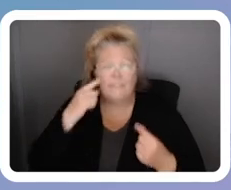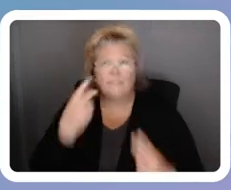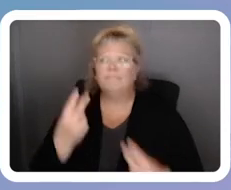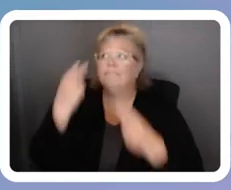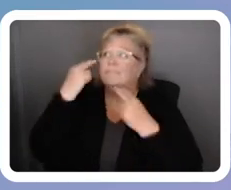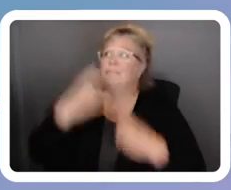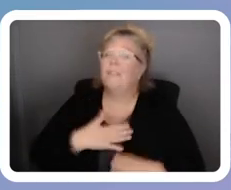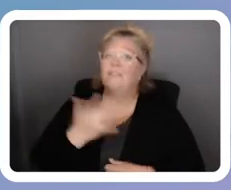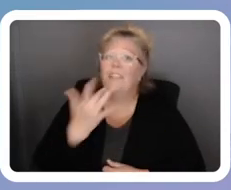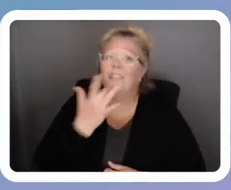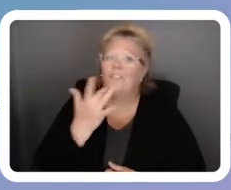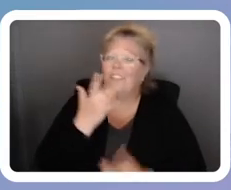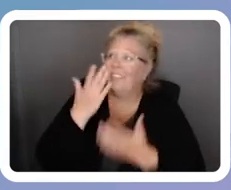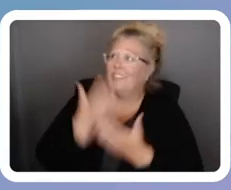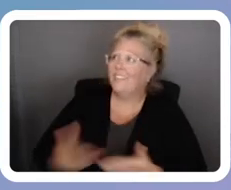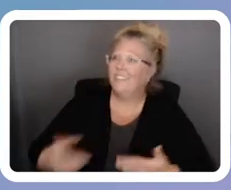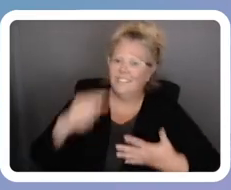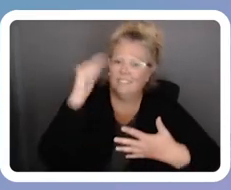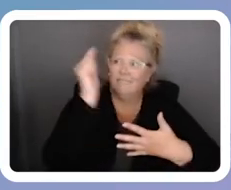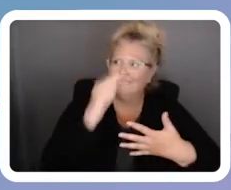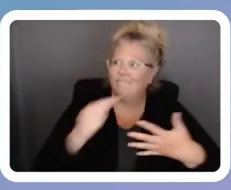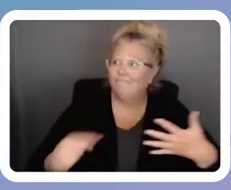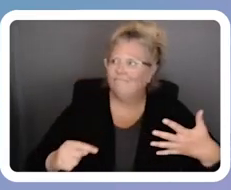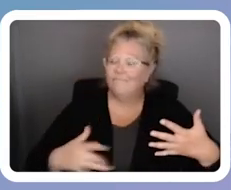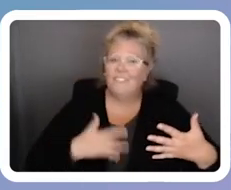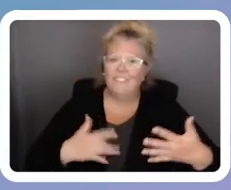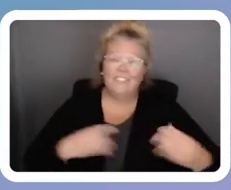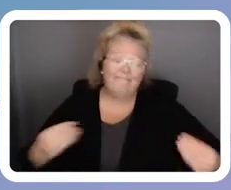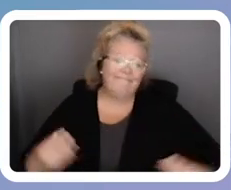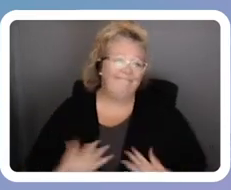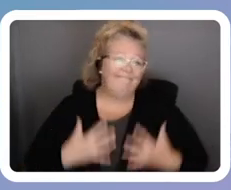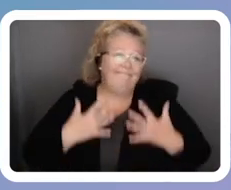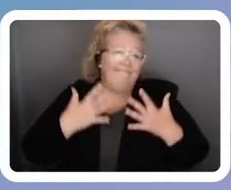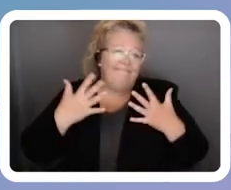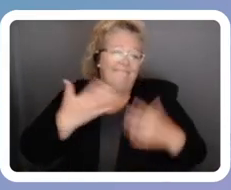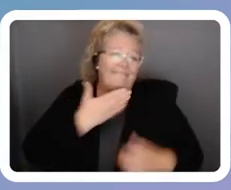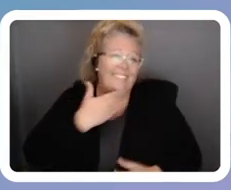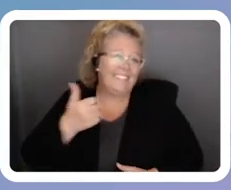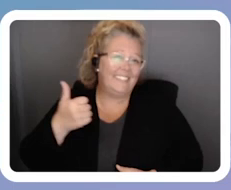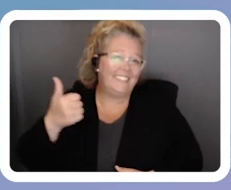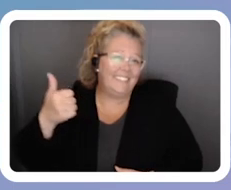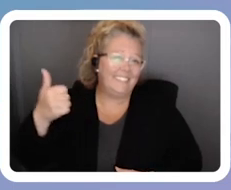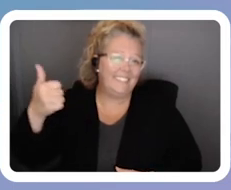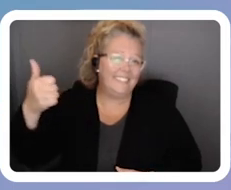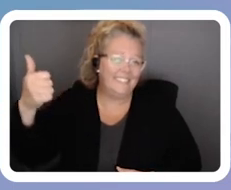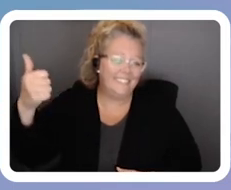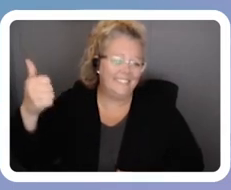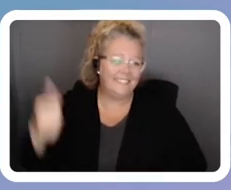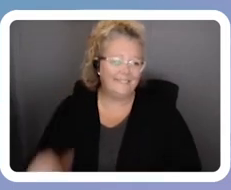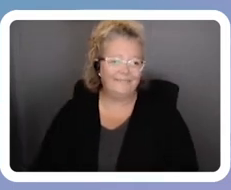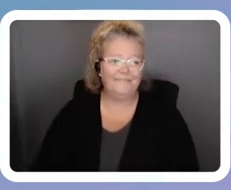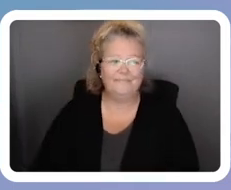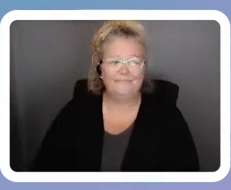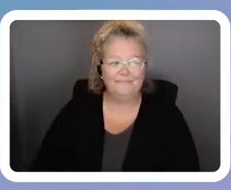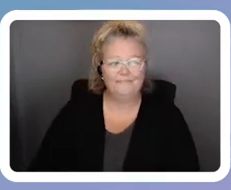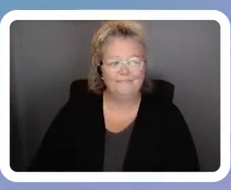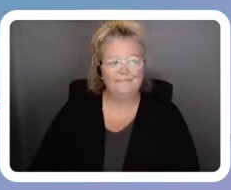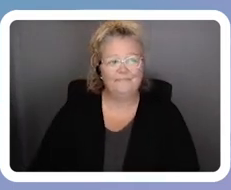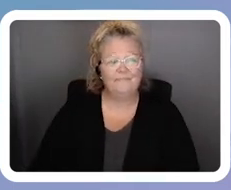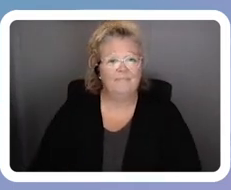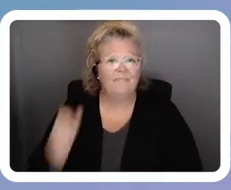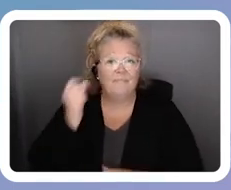simply remember my favorite things, and then I don't feel so